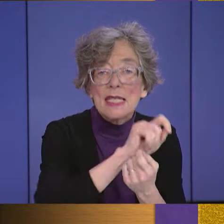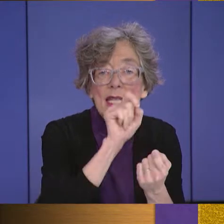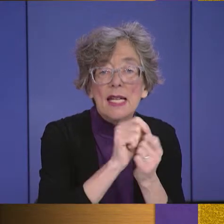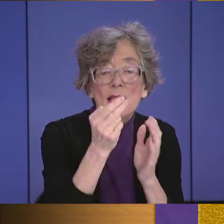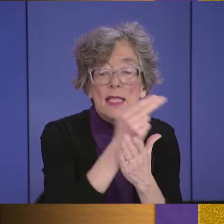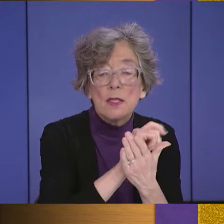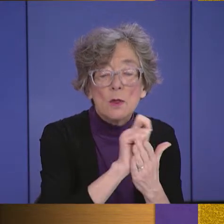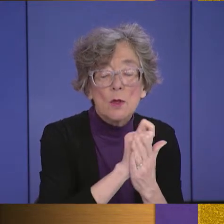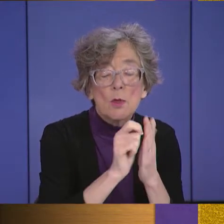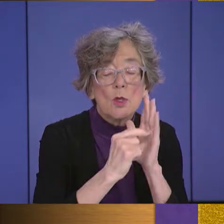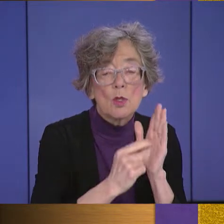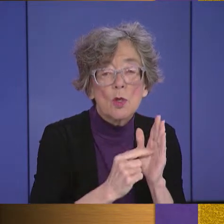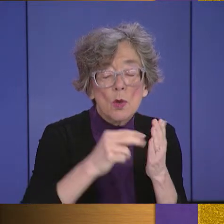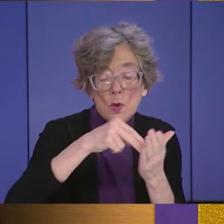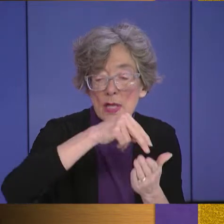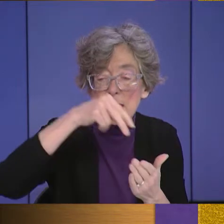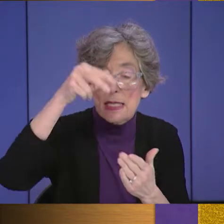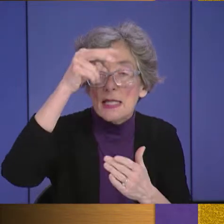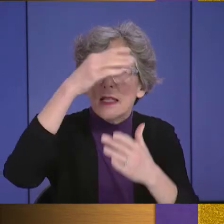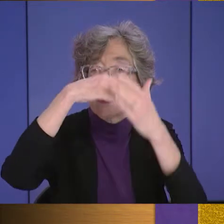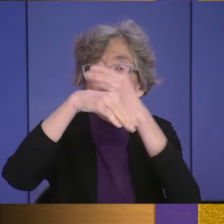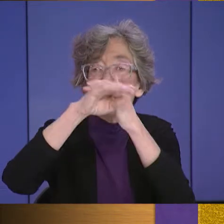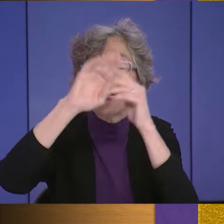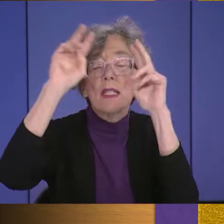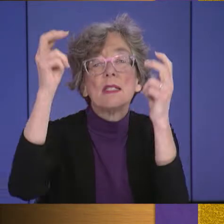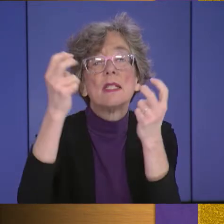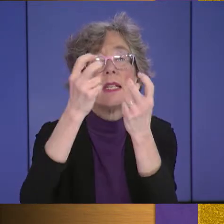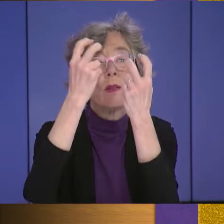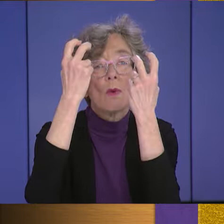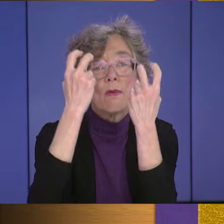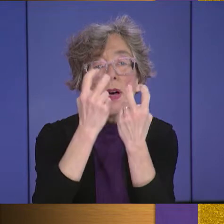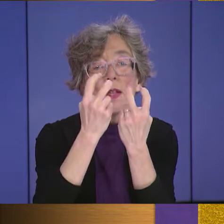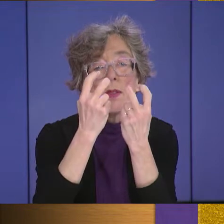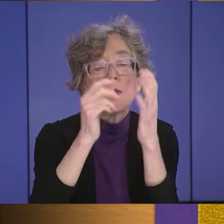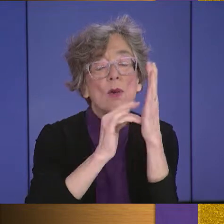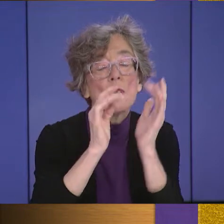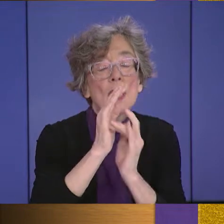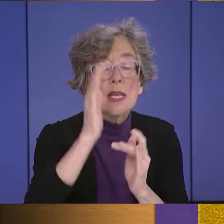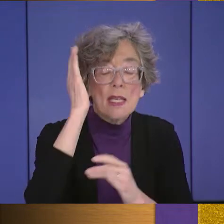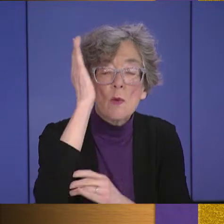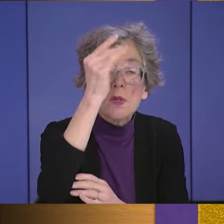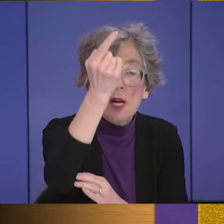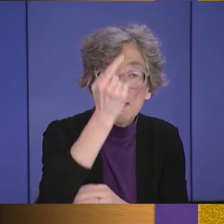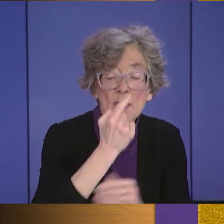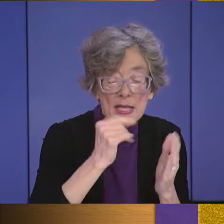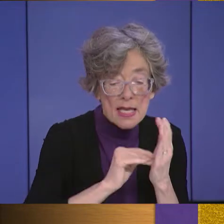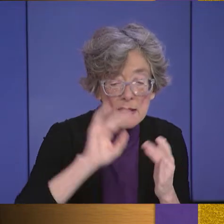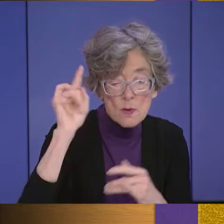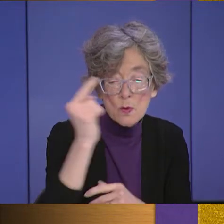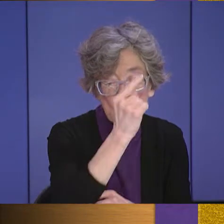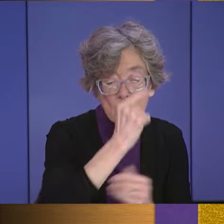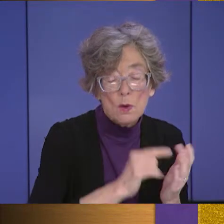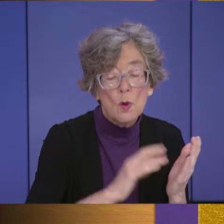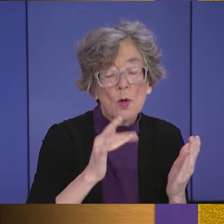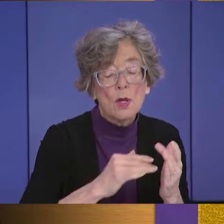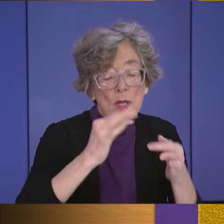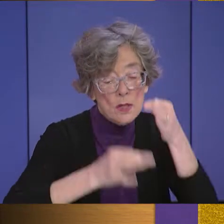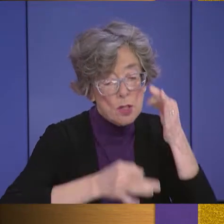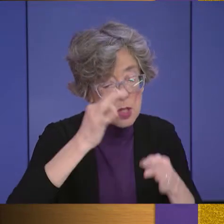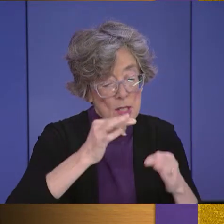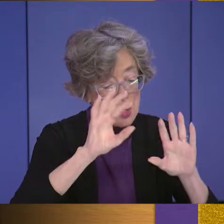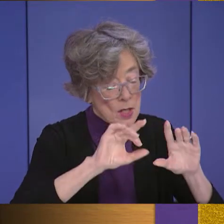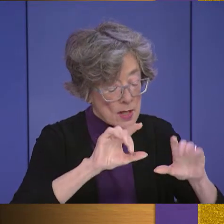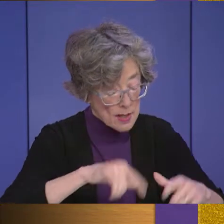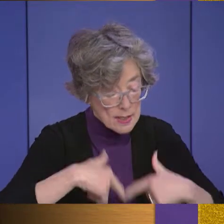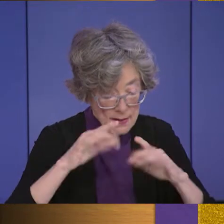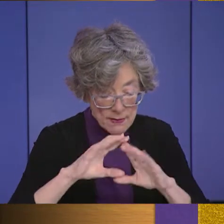Scriptures. He ascended into heaven, and is seated at the right hand of the Father. He will come again in glory to judge the living